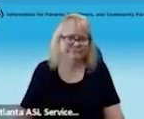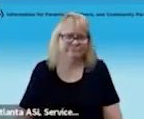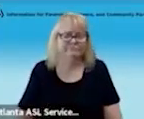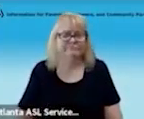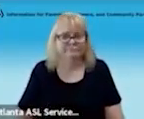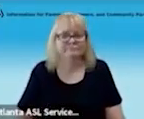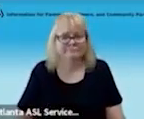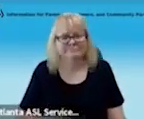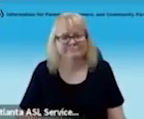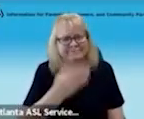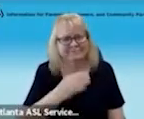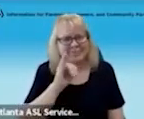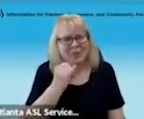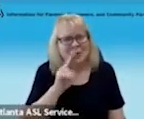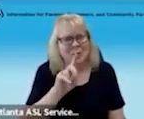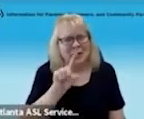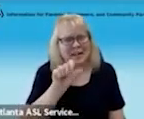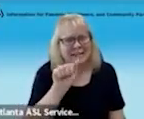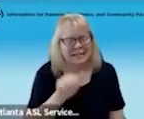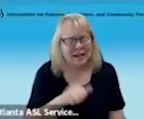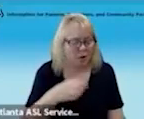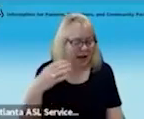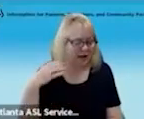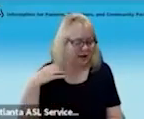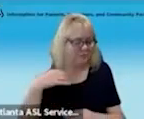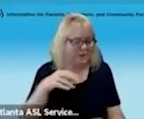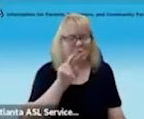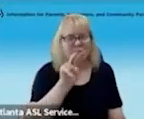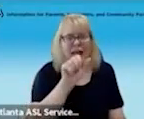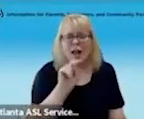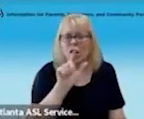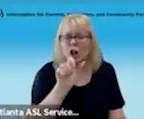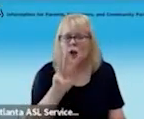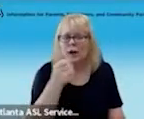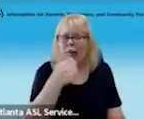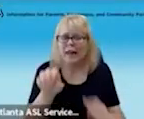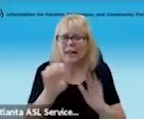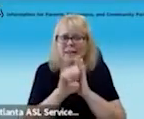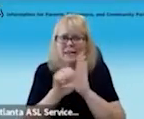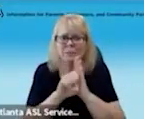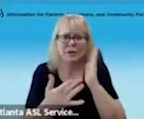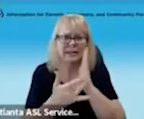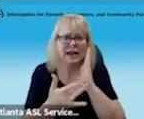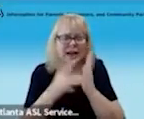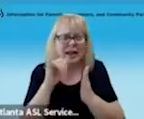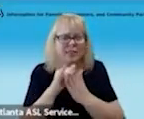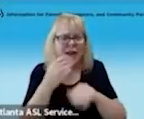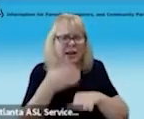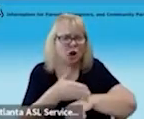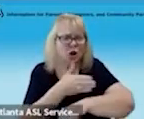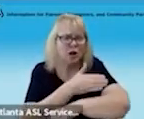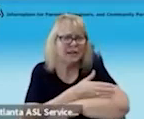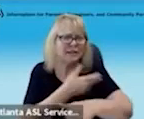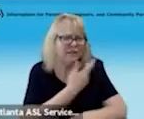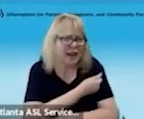to go back to normal. They want to do what they were doing in 2019. That has to go. Thank you very much. Thank